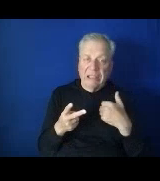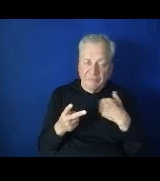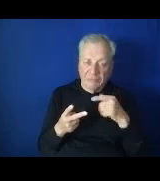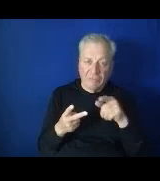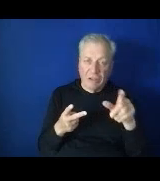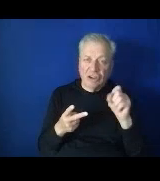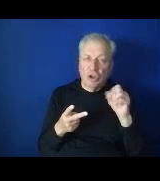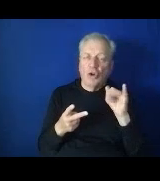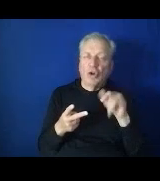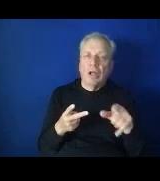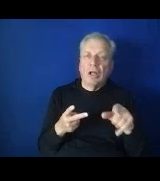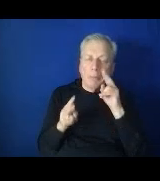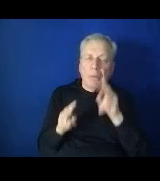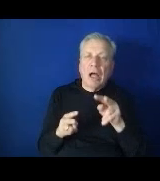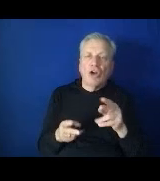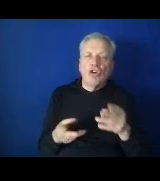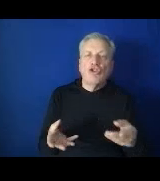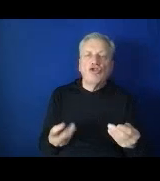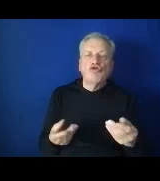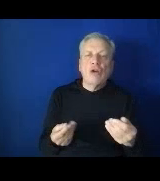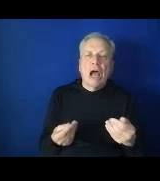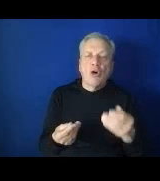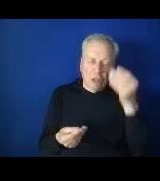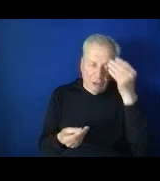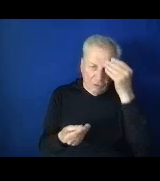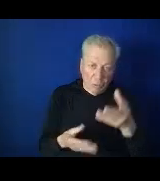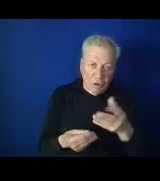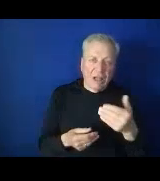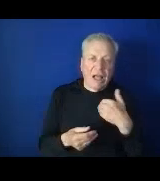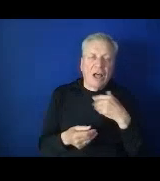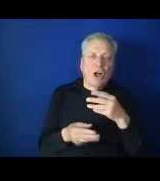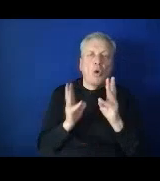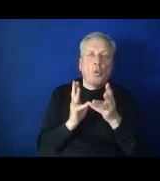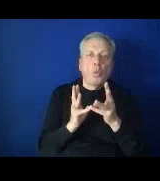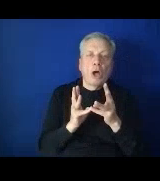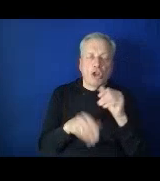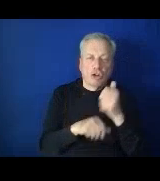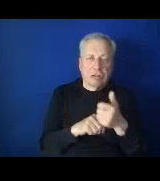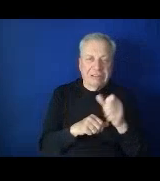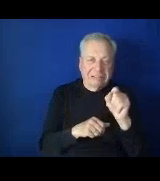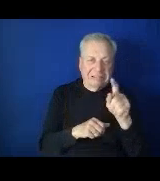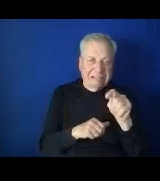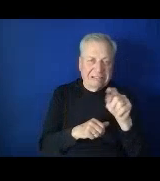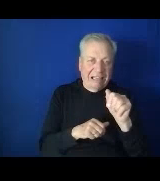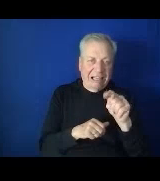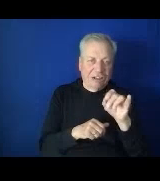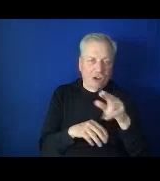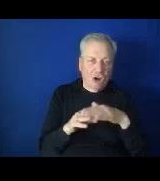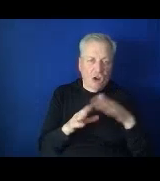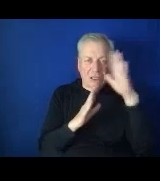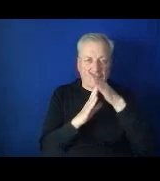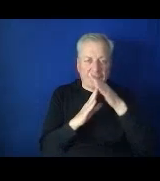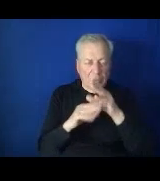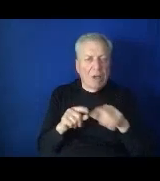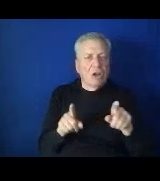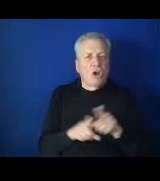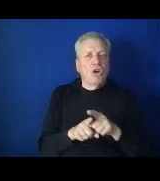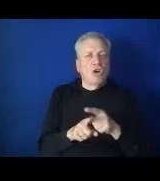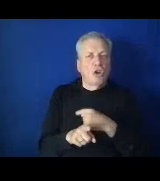is monitoring ground deformation. It has a weather station that's up here on top, but it also has what we